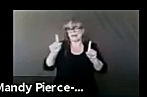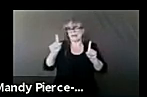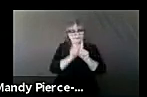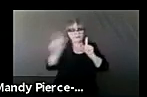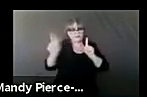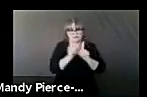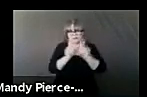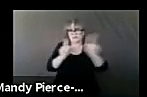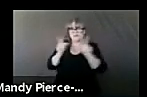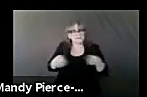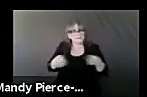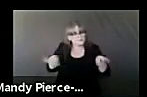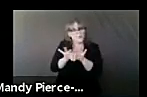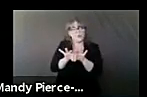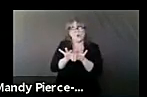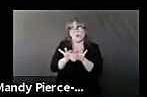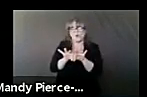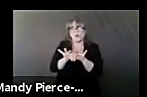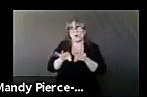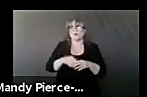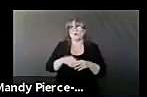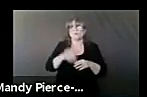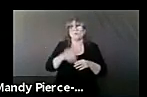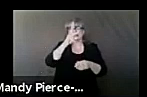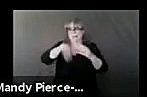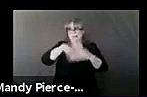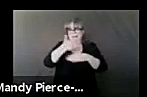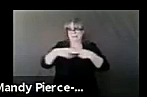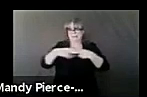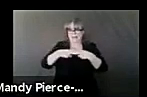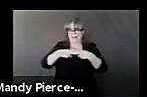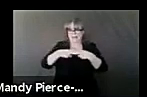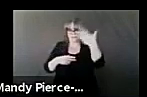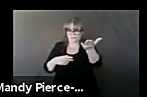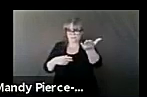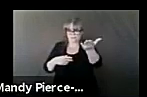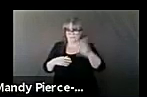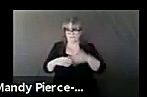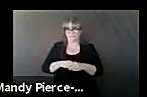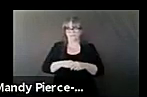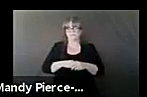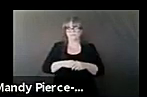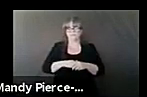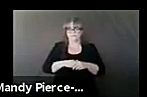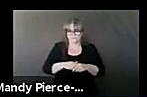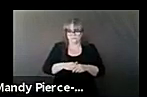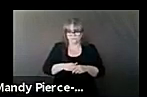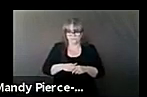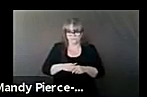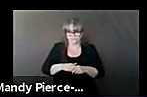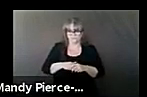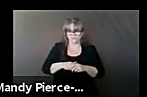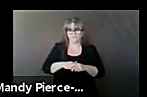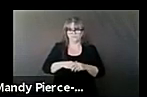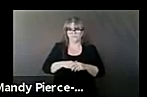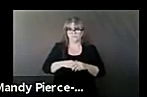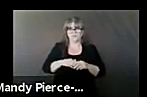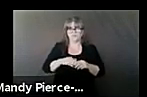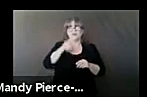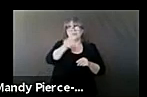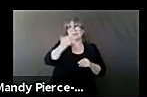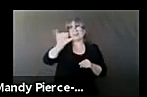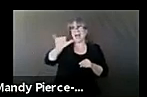So I want to talk about how stay-at-home is working, and Dr. Herlihy will provide some more